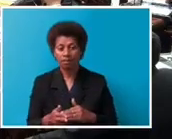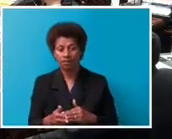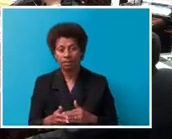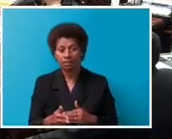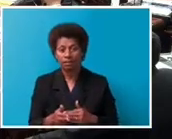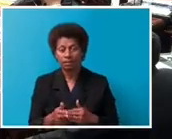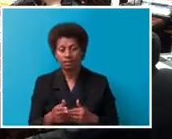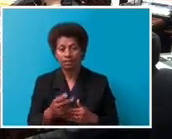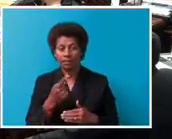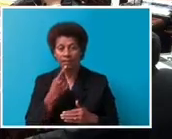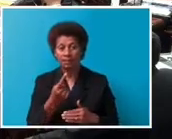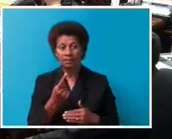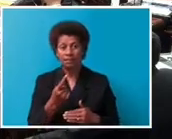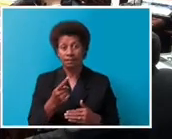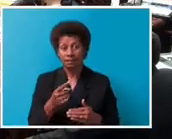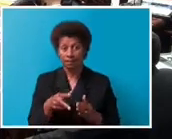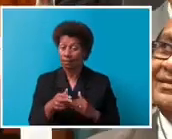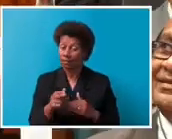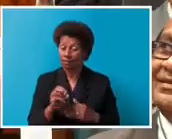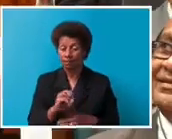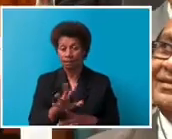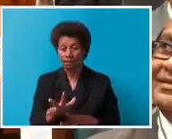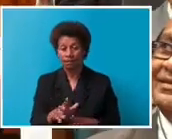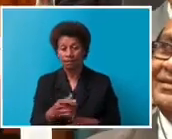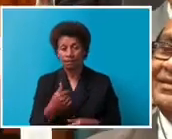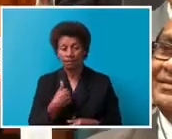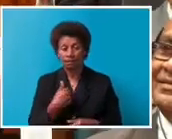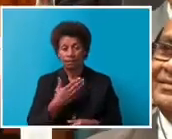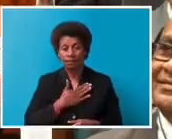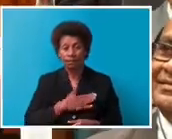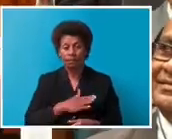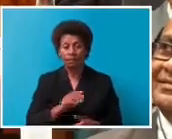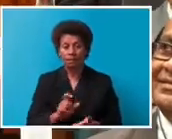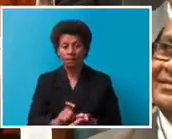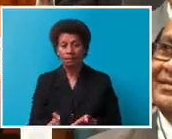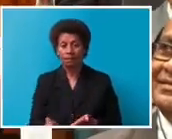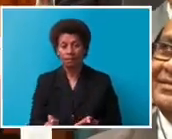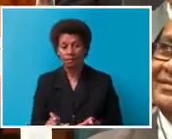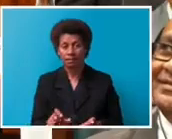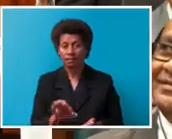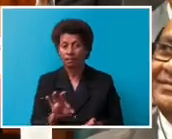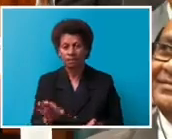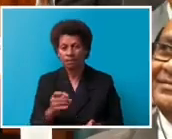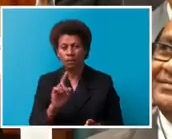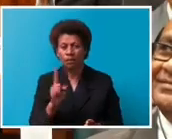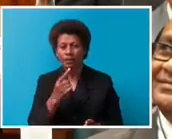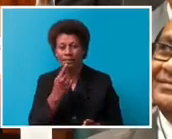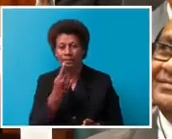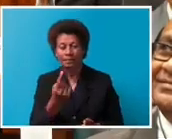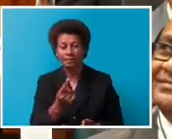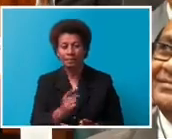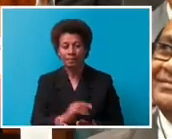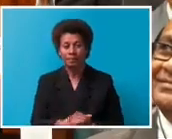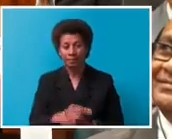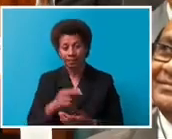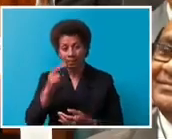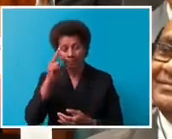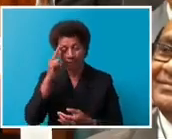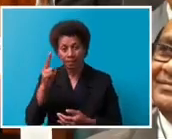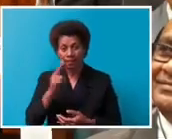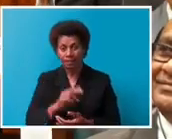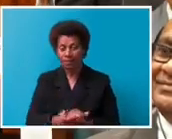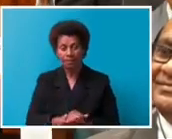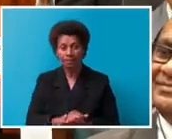is launched, that's fine. I wanted to make this point very clear. It's nothing to do with what he said. The National Development